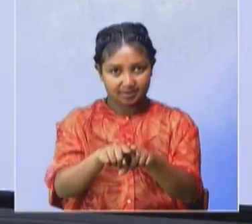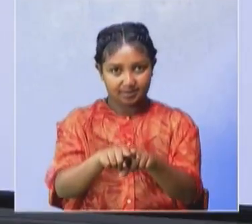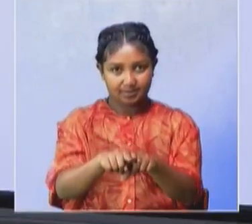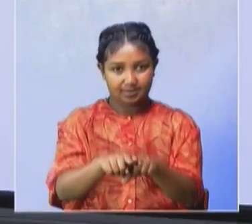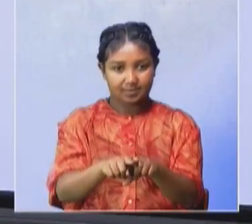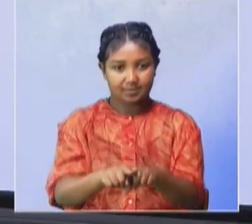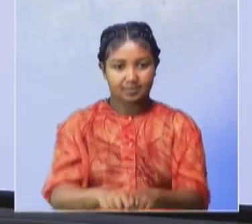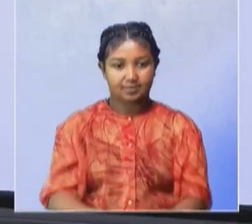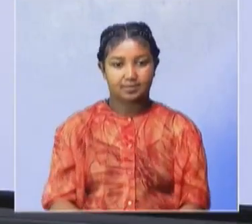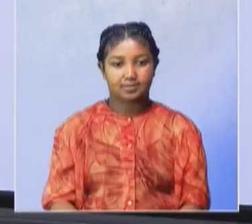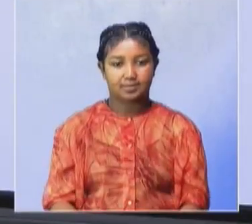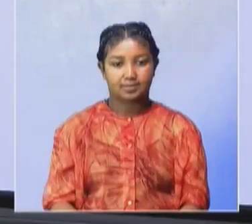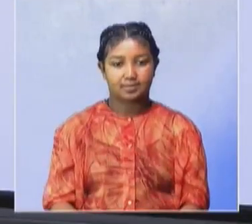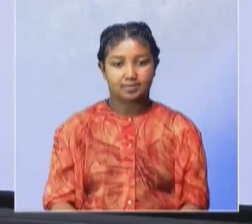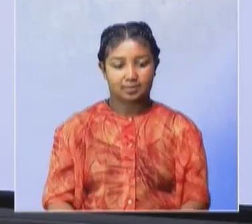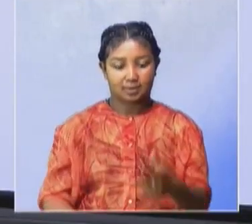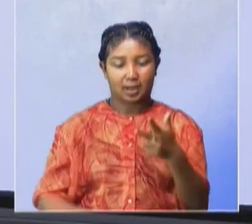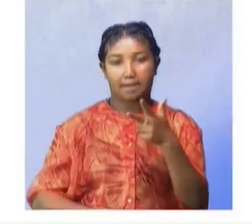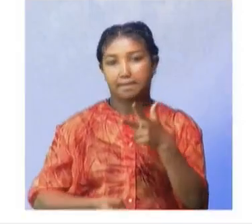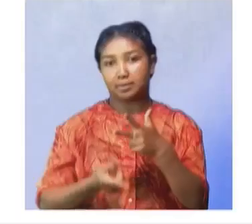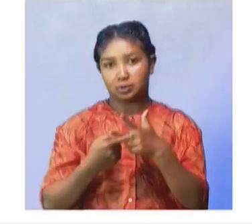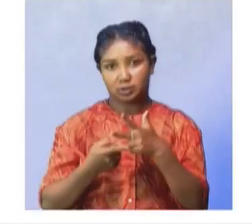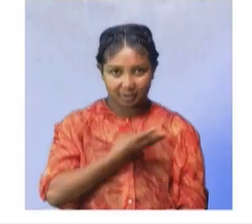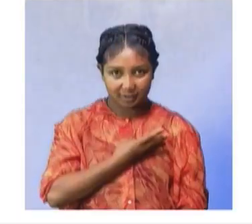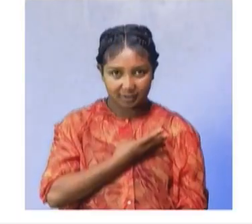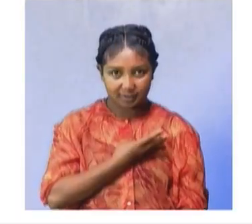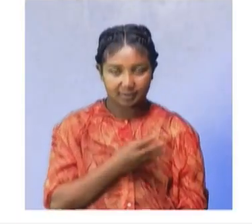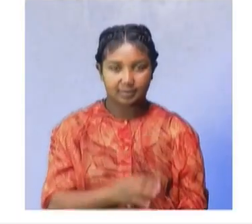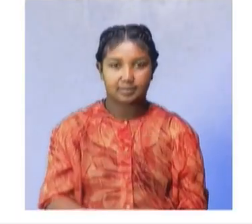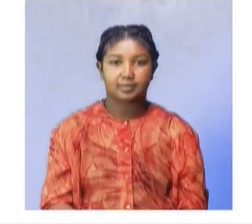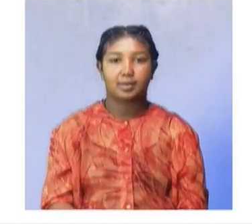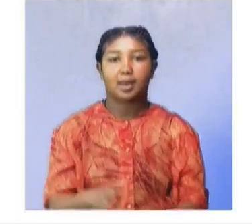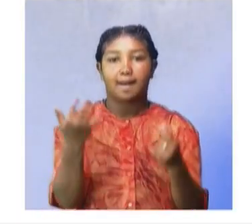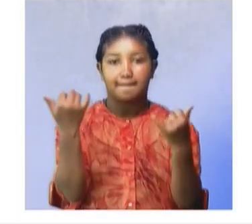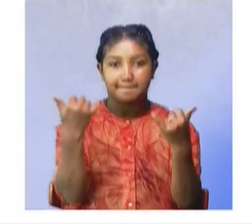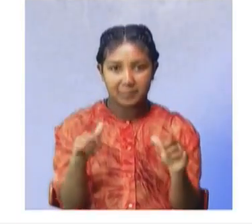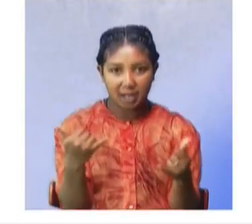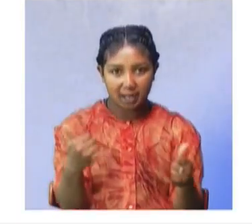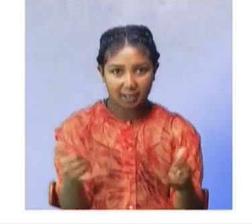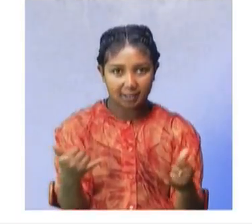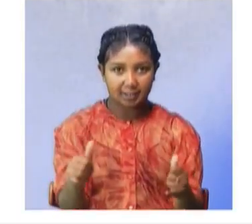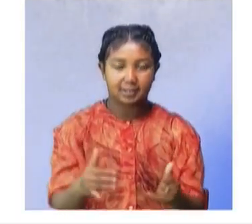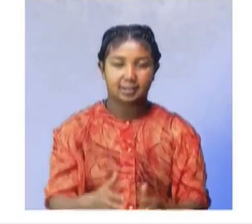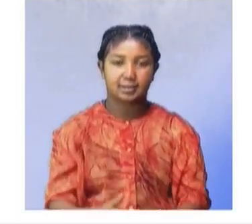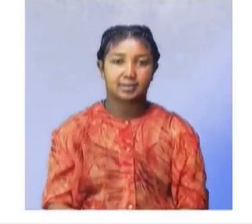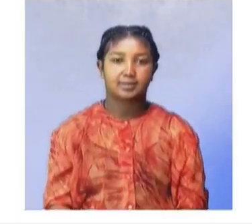Here is question number 3. Play